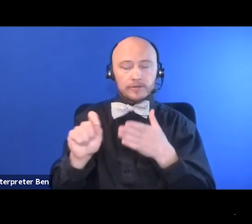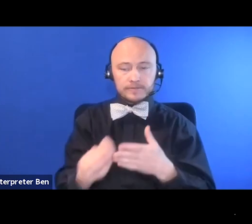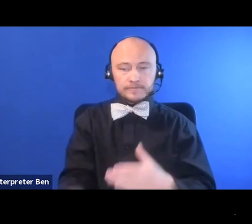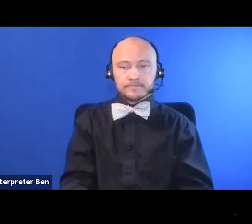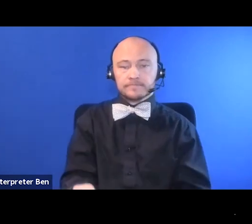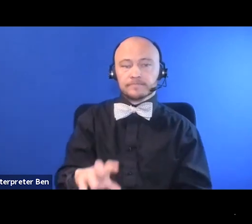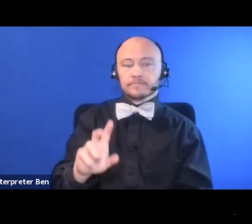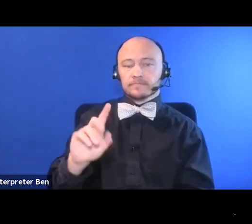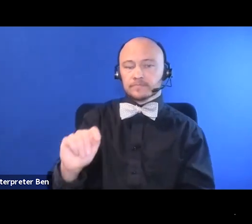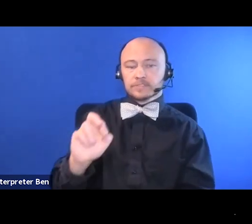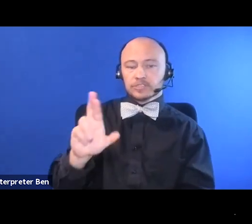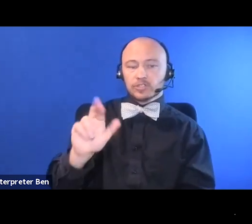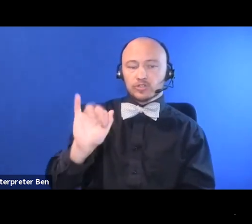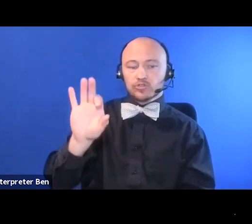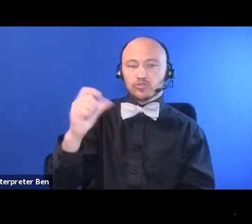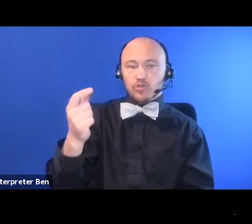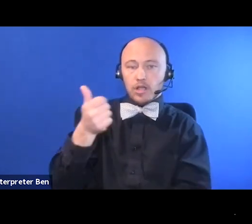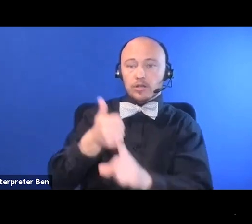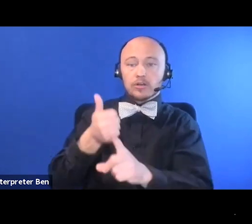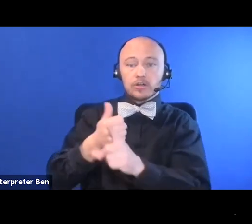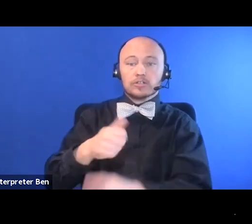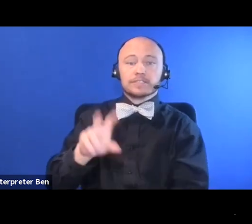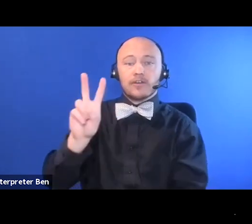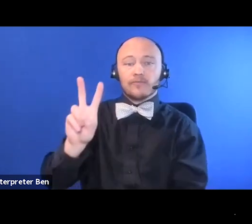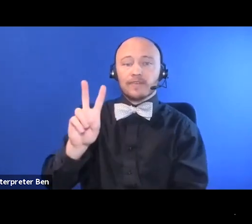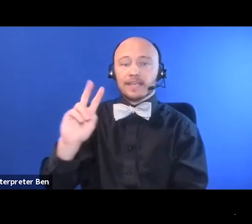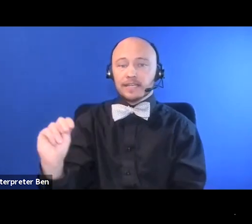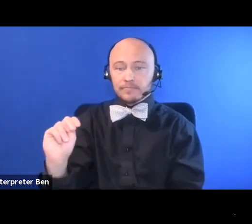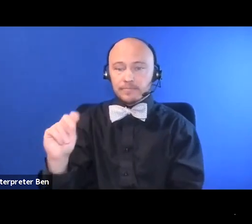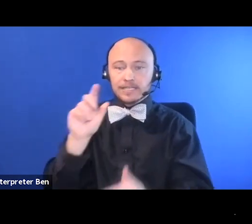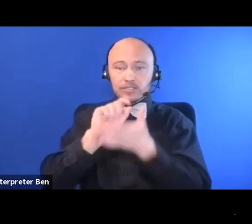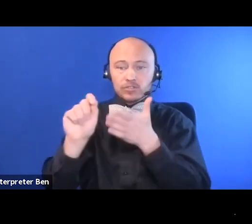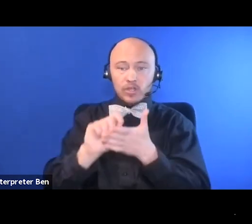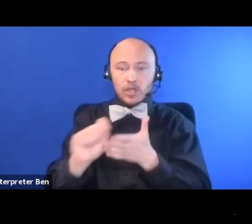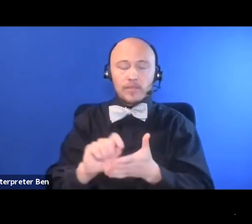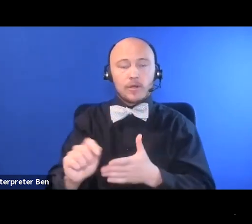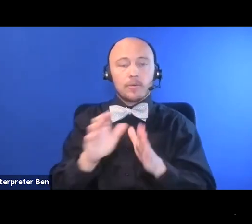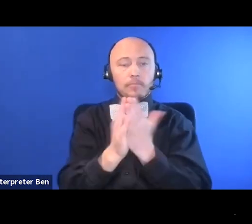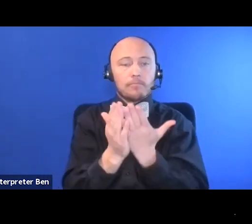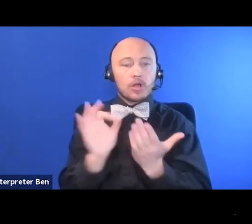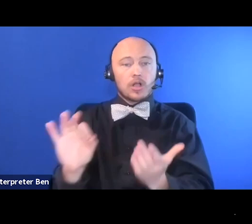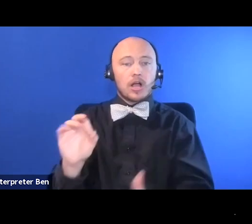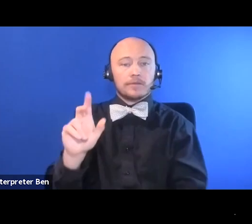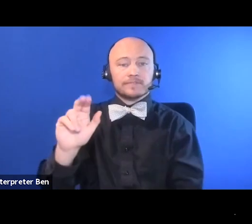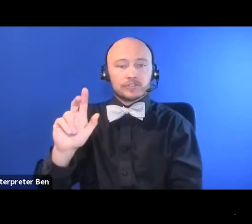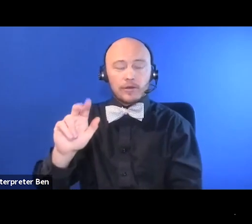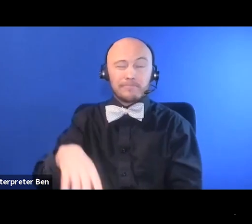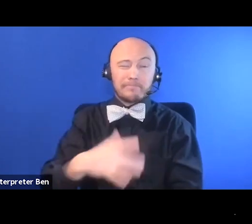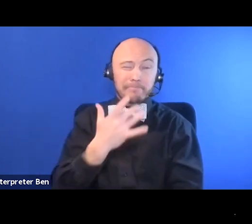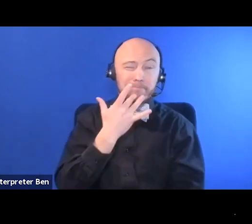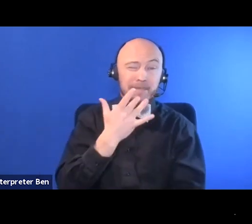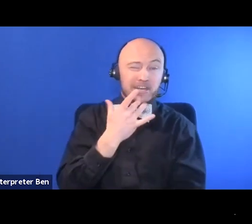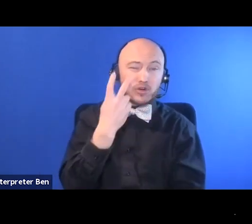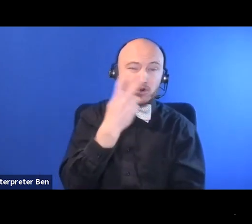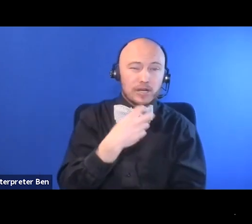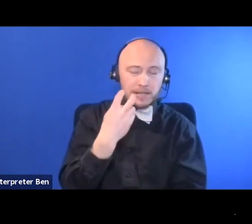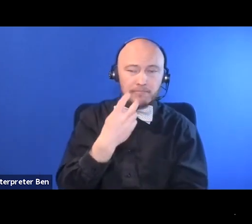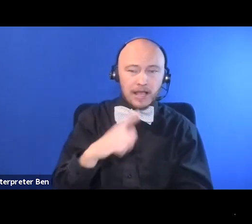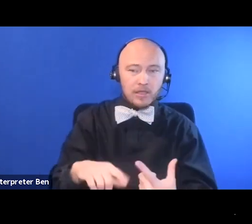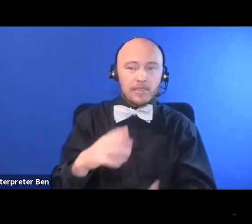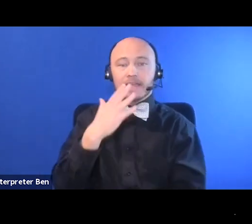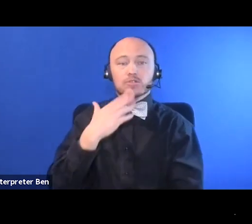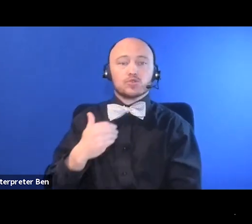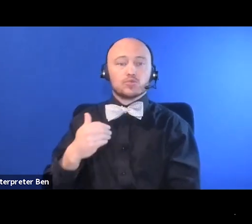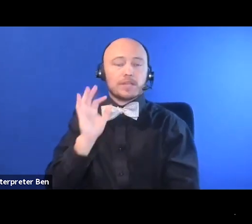Monique Truong is a Vietnamese-American author of The Book of Salt, Bitter in the Mouth, and The Sweetest